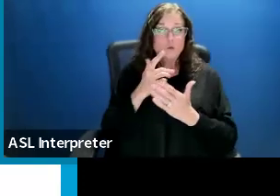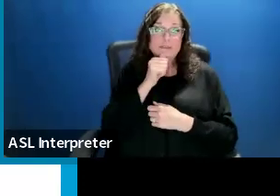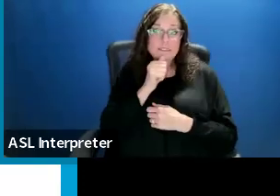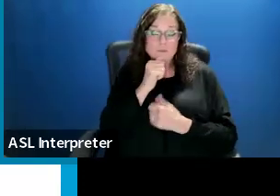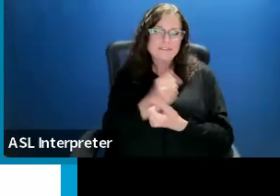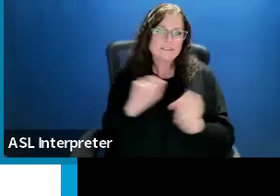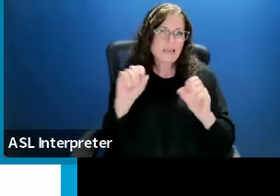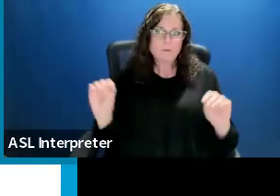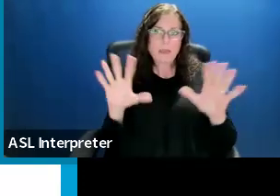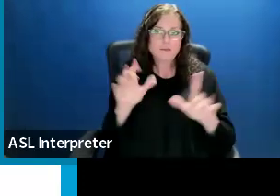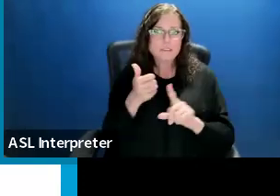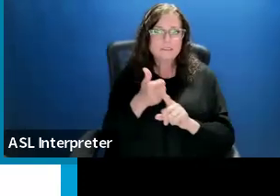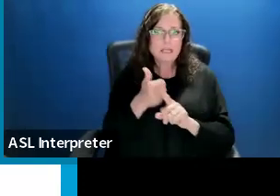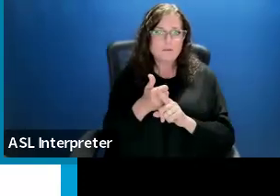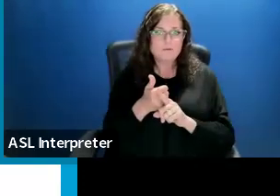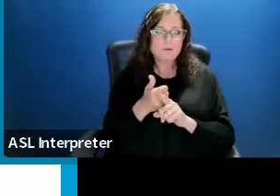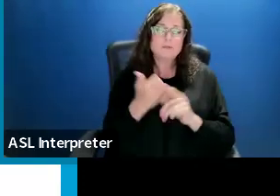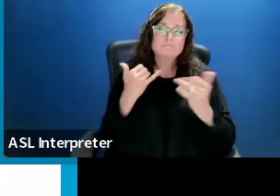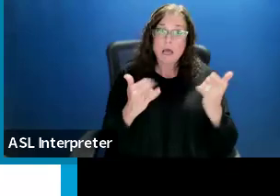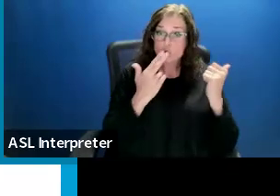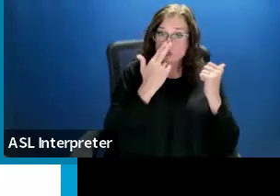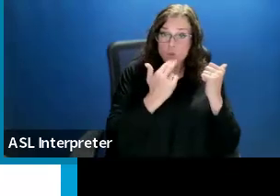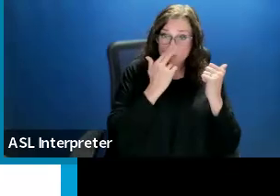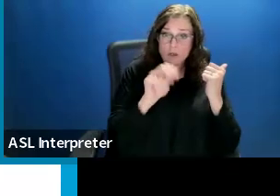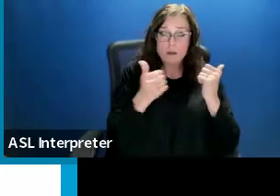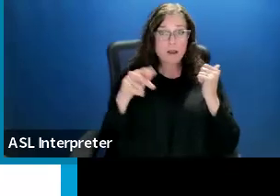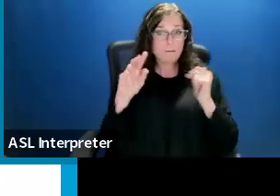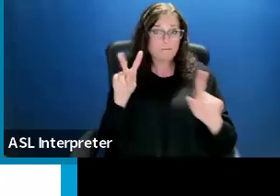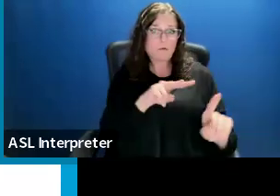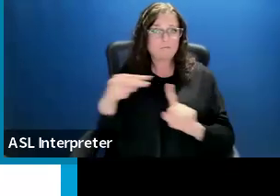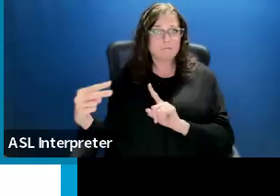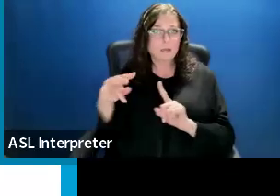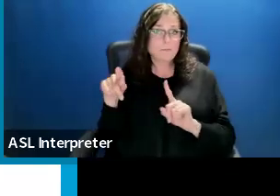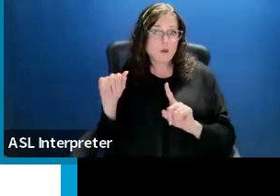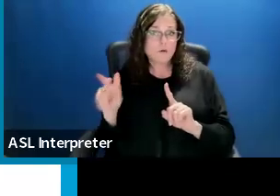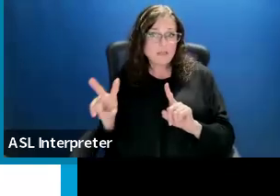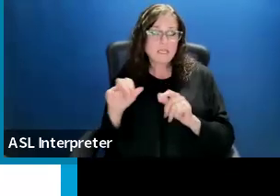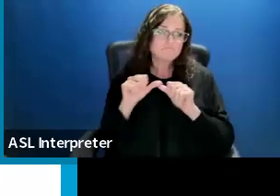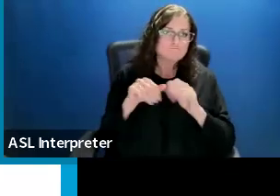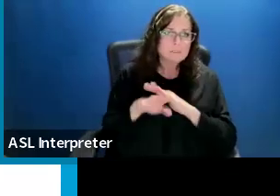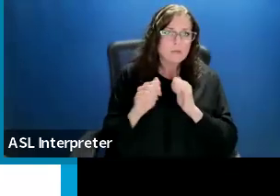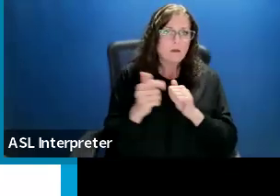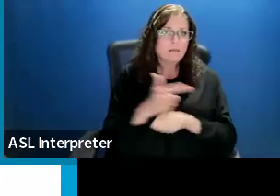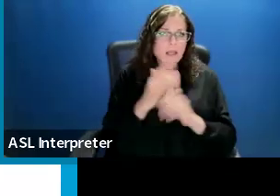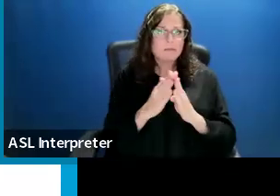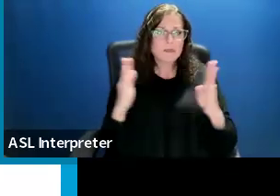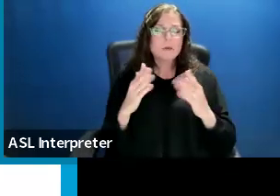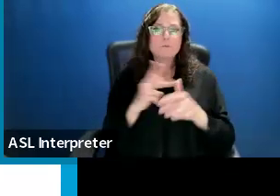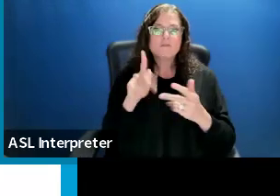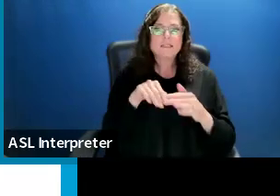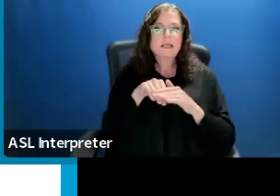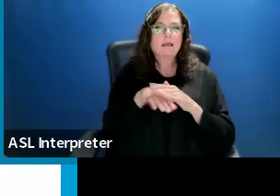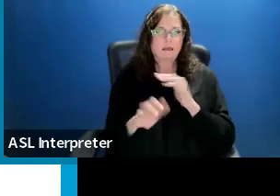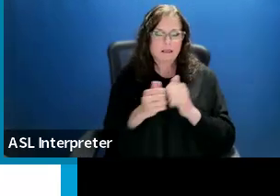save magic itself. The modern humor, alternating POV, and accessible length make this series a perfect entry point for